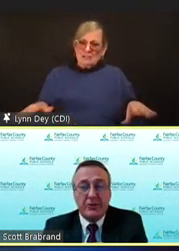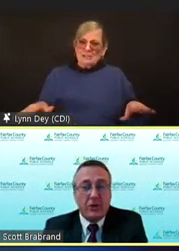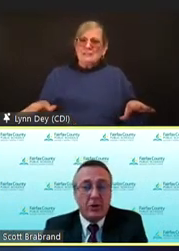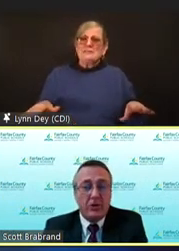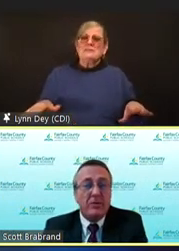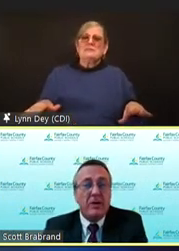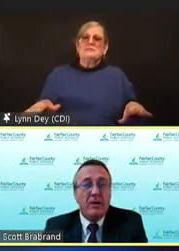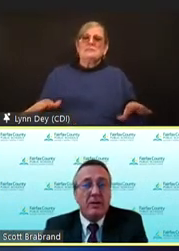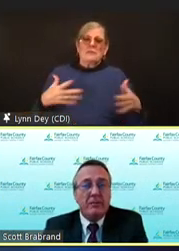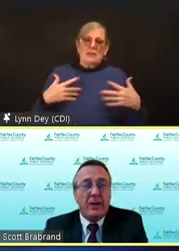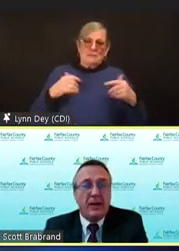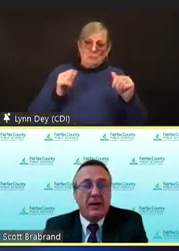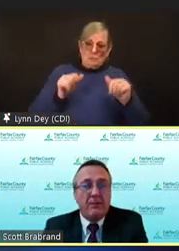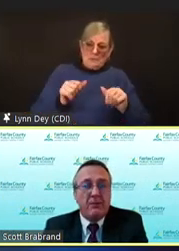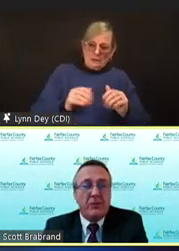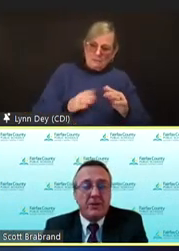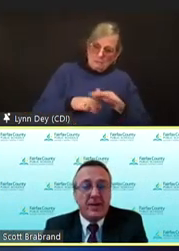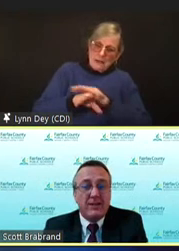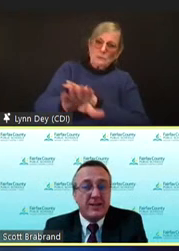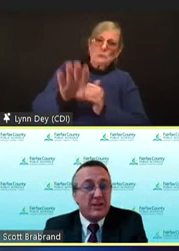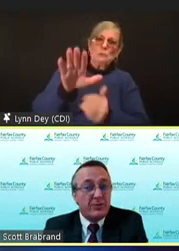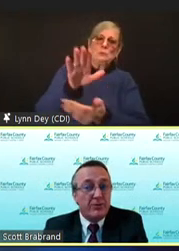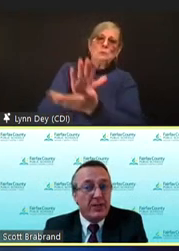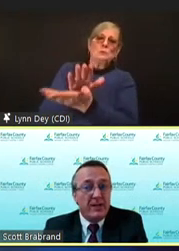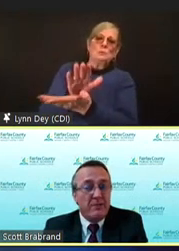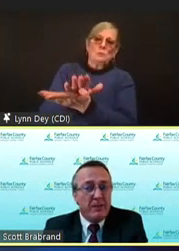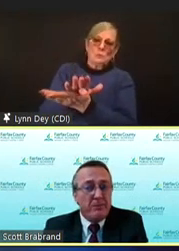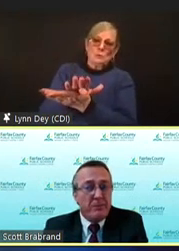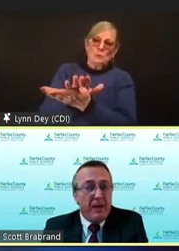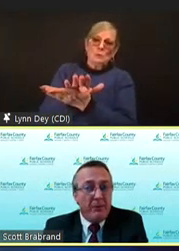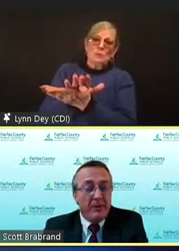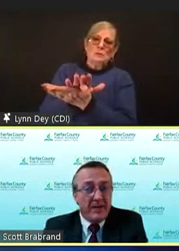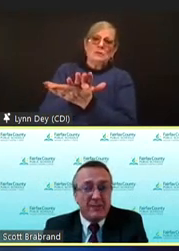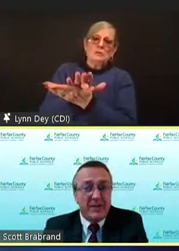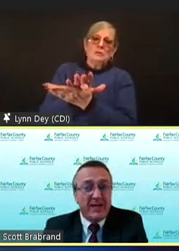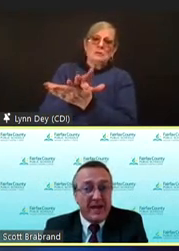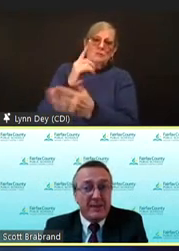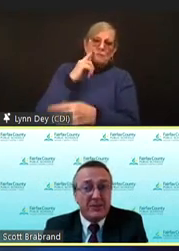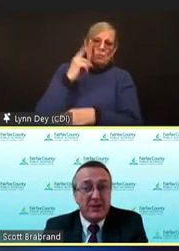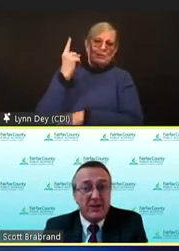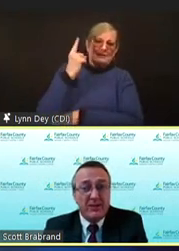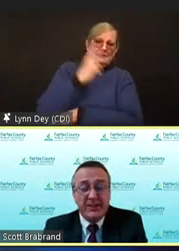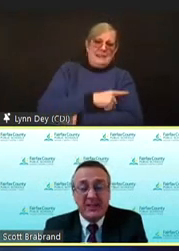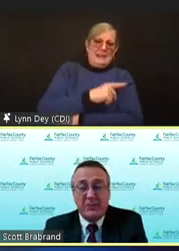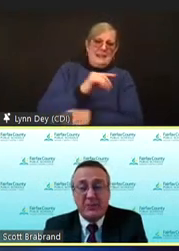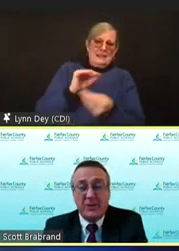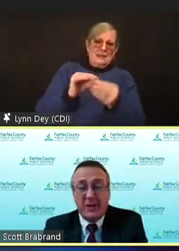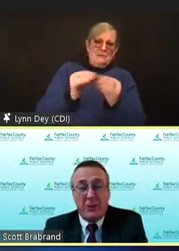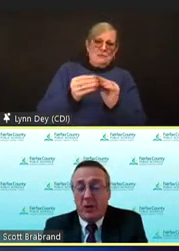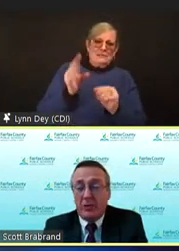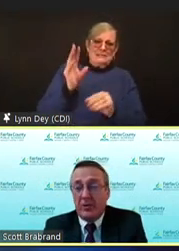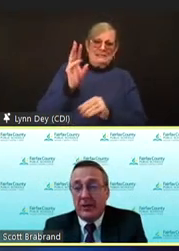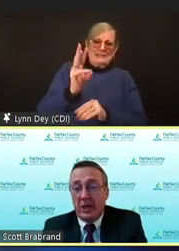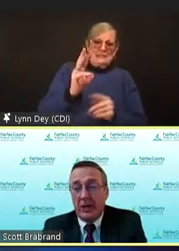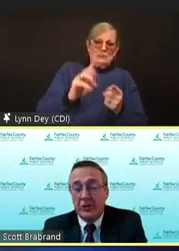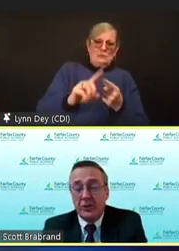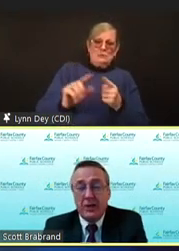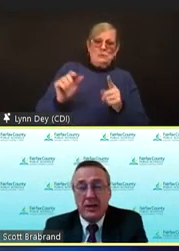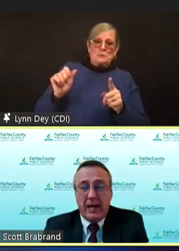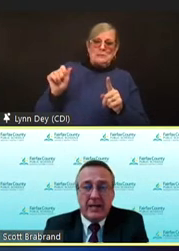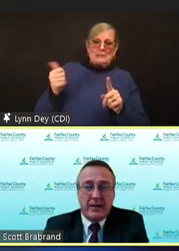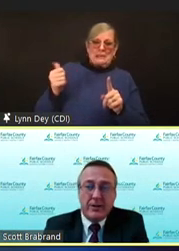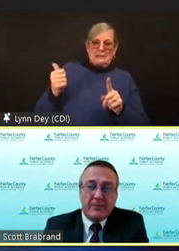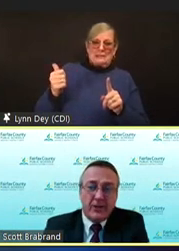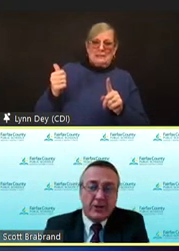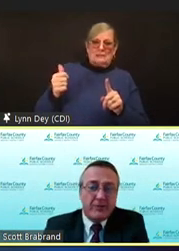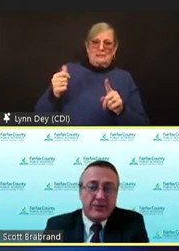to return for day 6 through 10, but would need to be kept 6 feet apart during lunch.